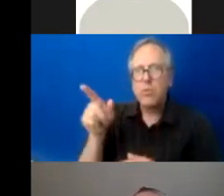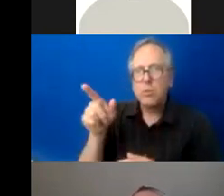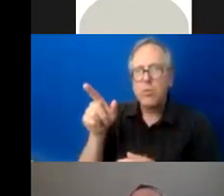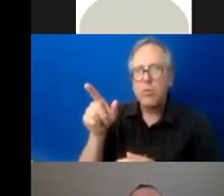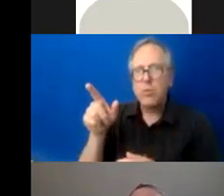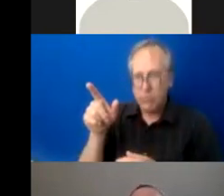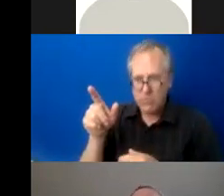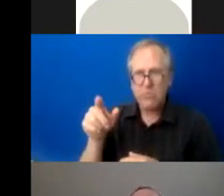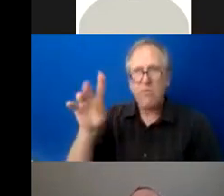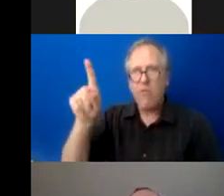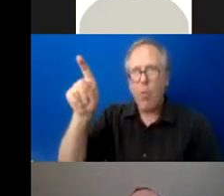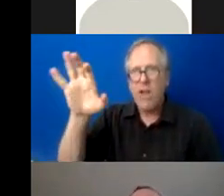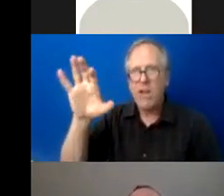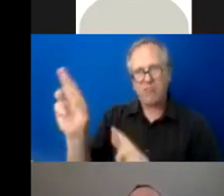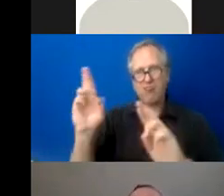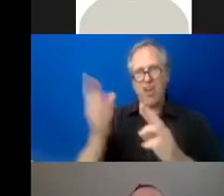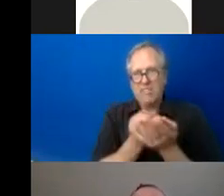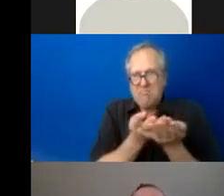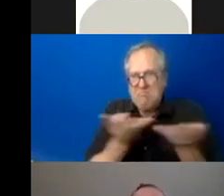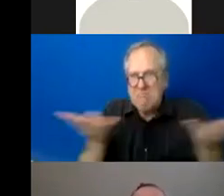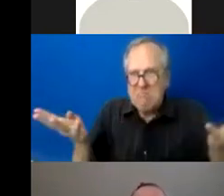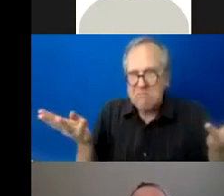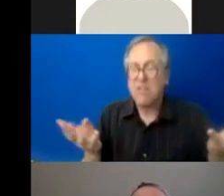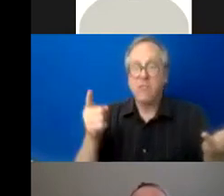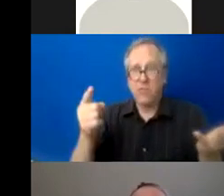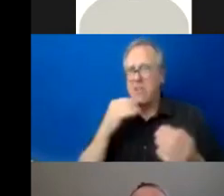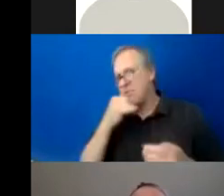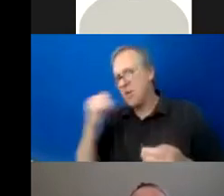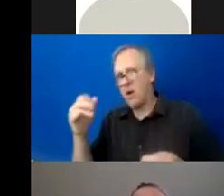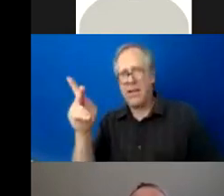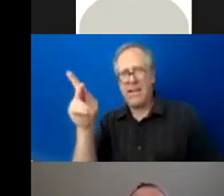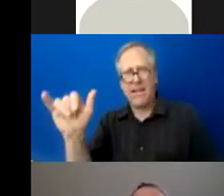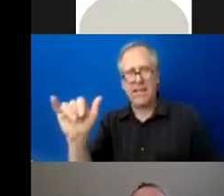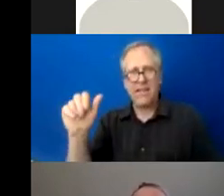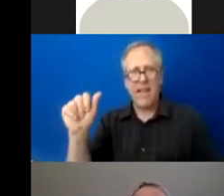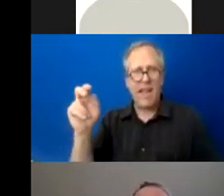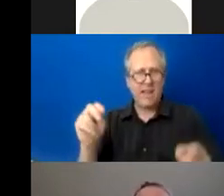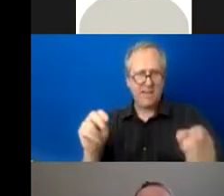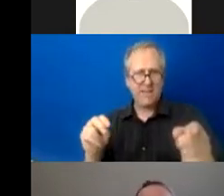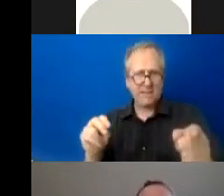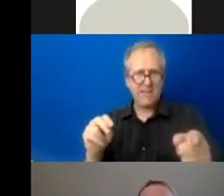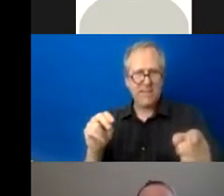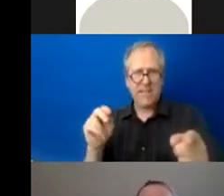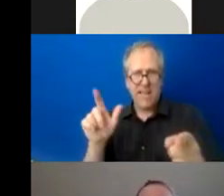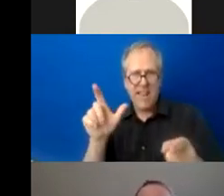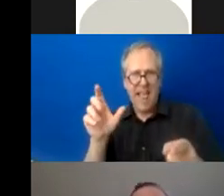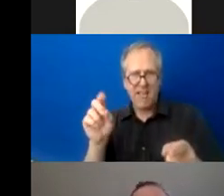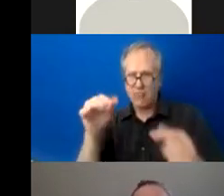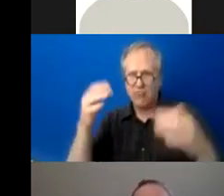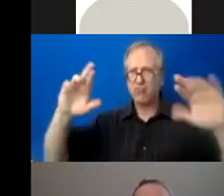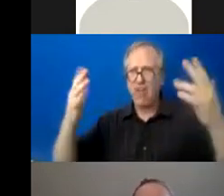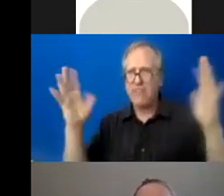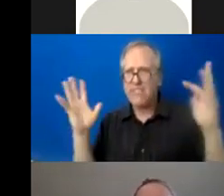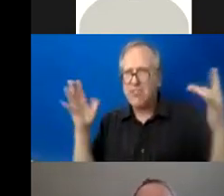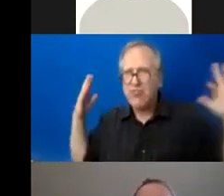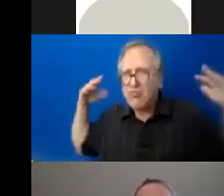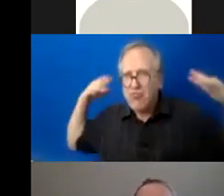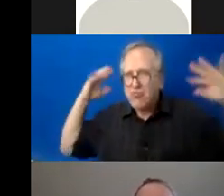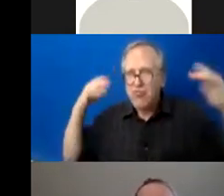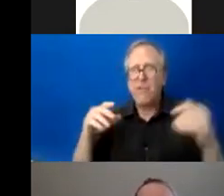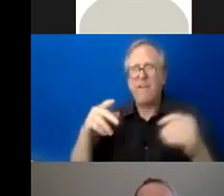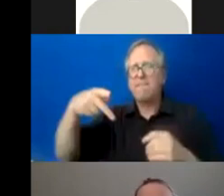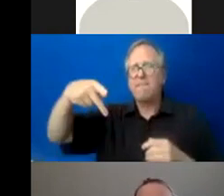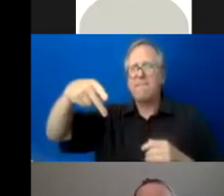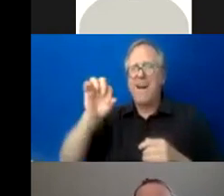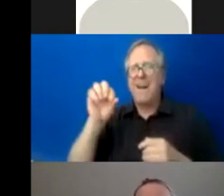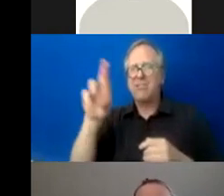Kelly Landwehr to register for these vaccine slots, which is really exciting to know right now. Again, this is all Pfizer vaccine that will be